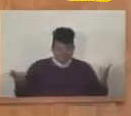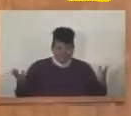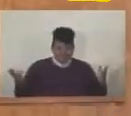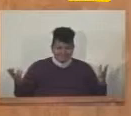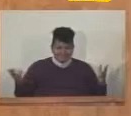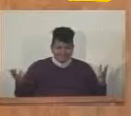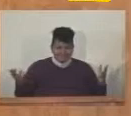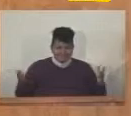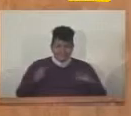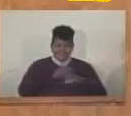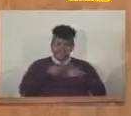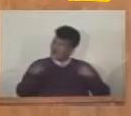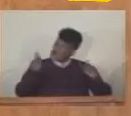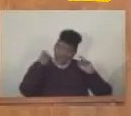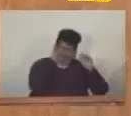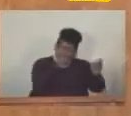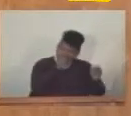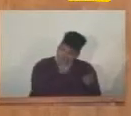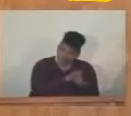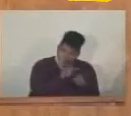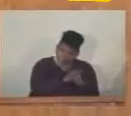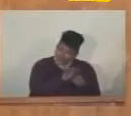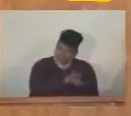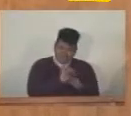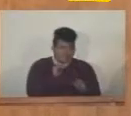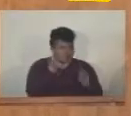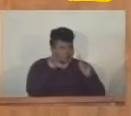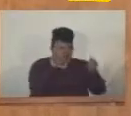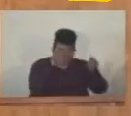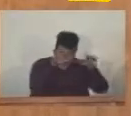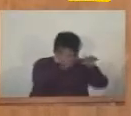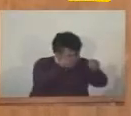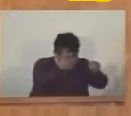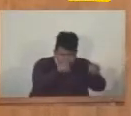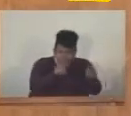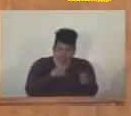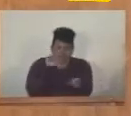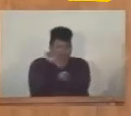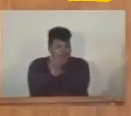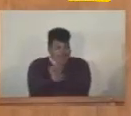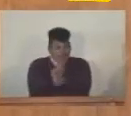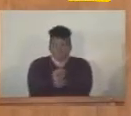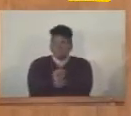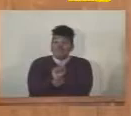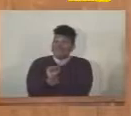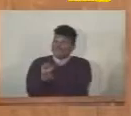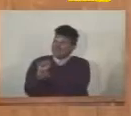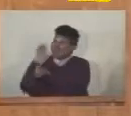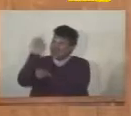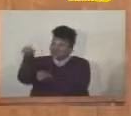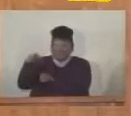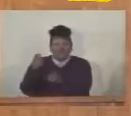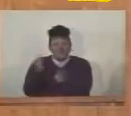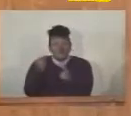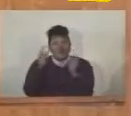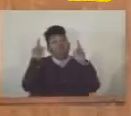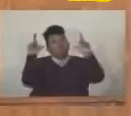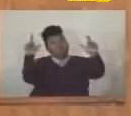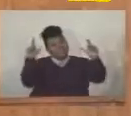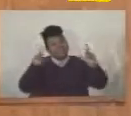Don't give them a warning. Go and get them and lock them up, put them in handcuffs and take the